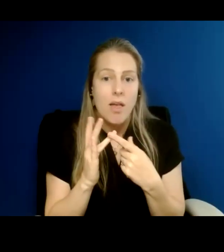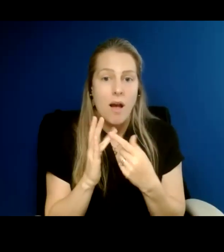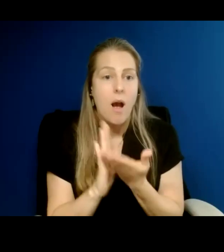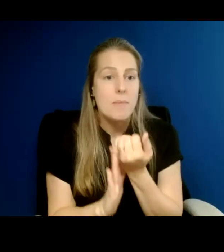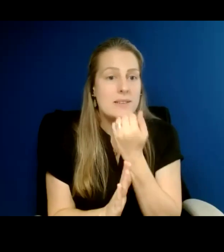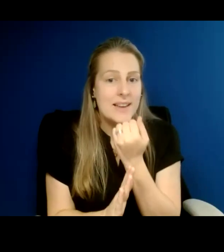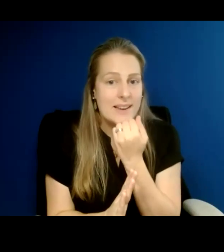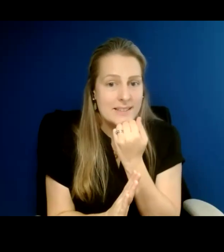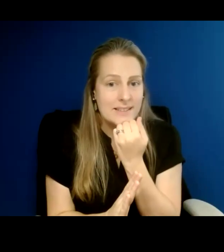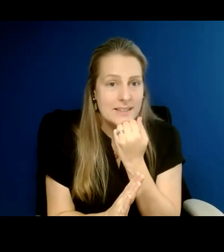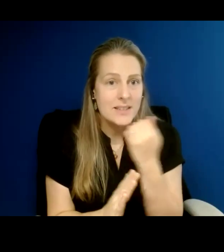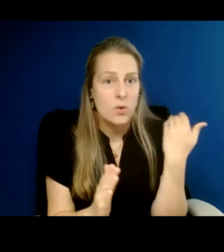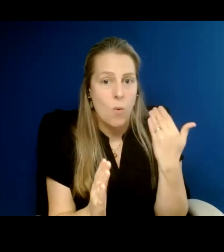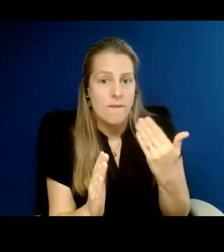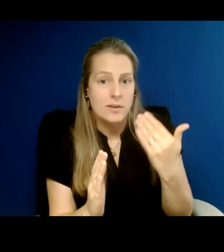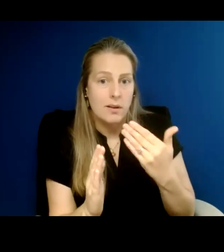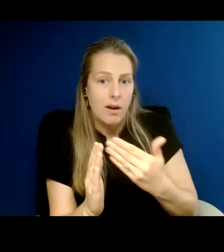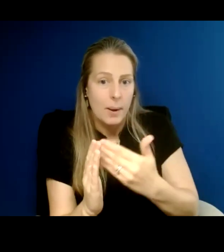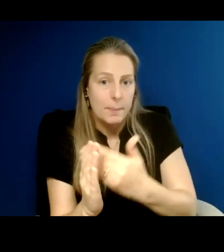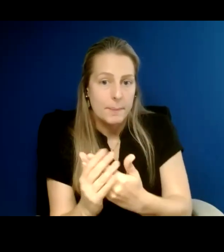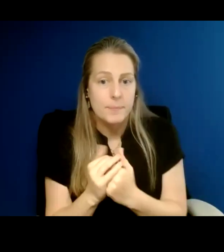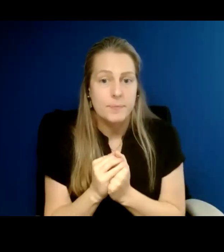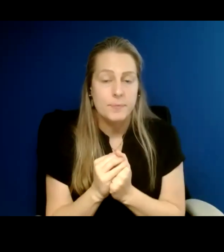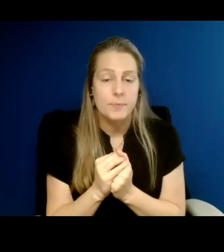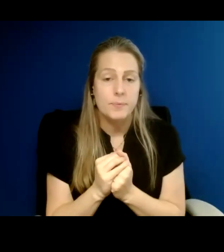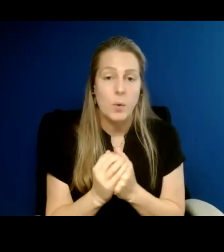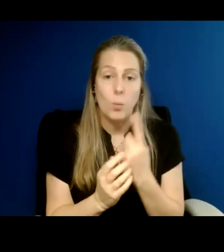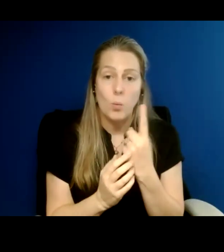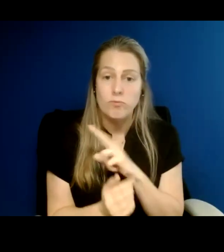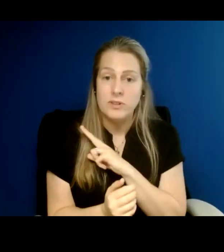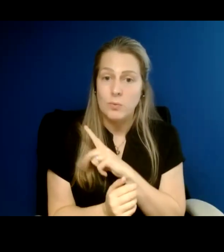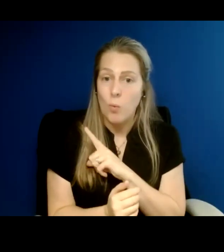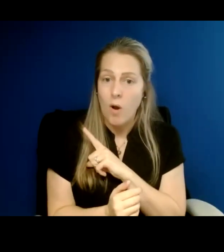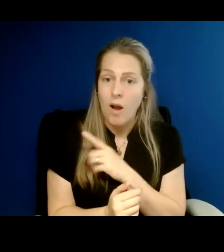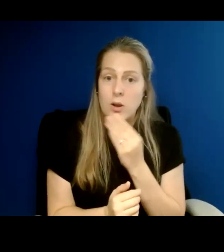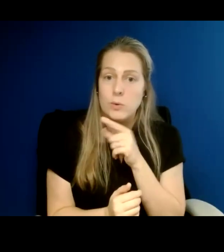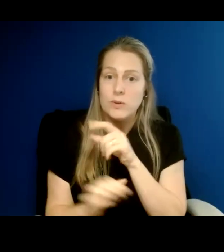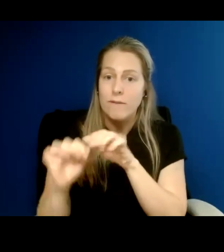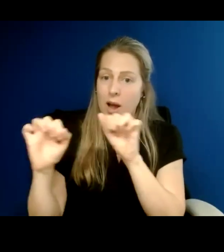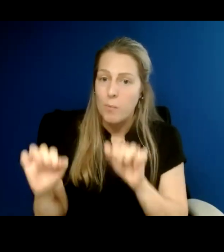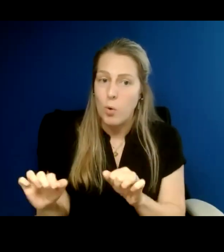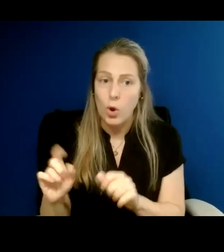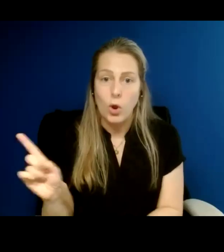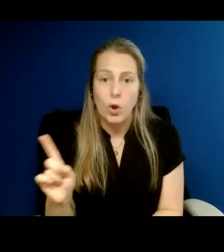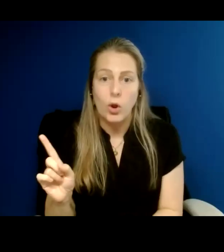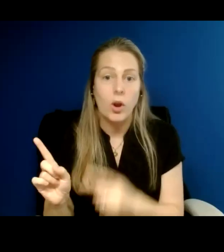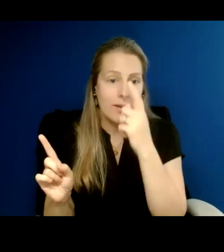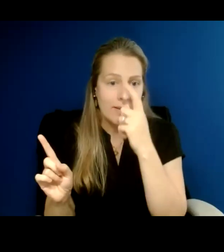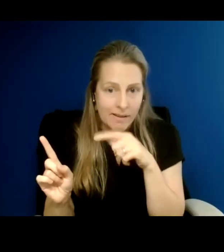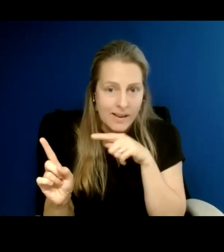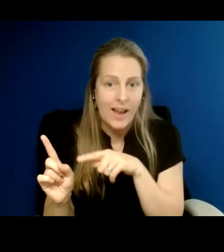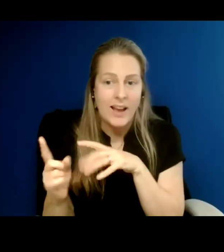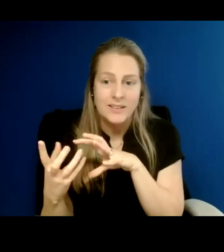of the reasons why we use the planetary boundaries framework is actually because it can accommodate that evolution